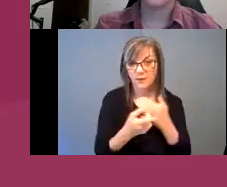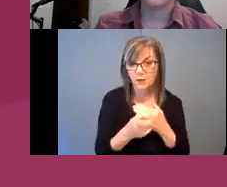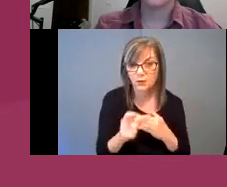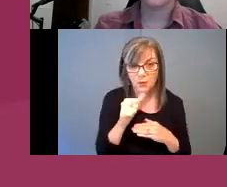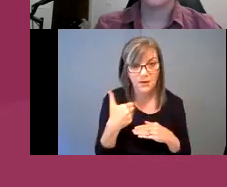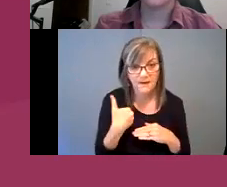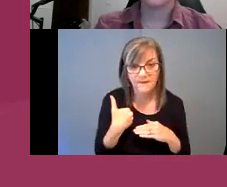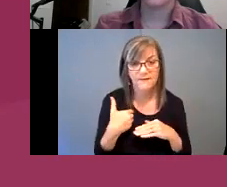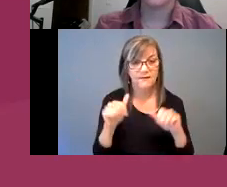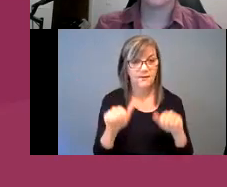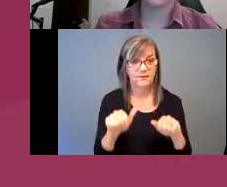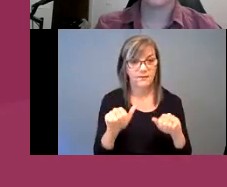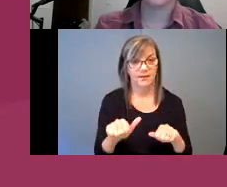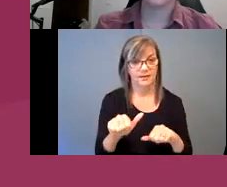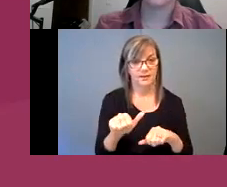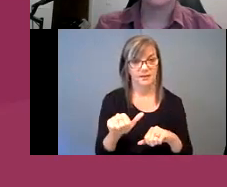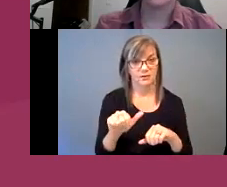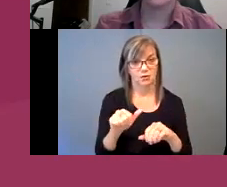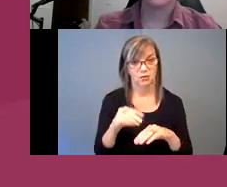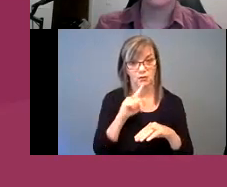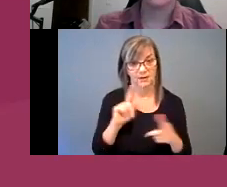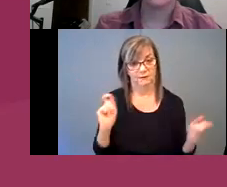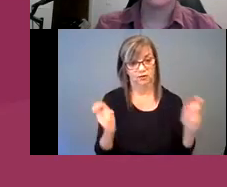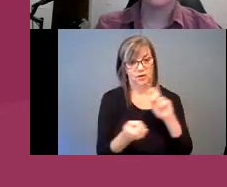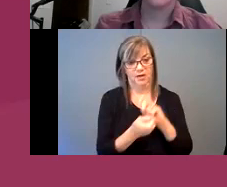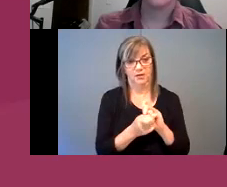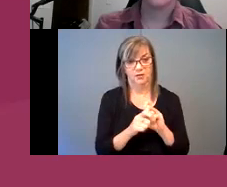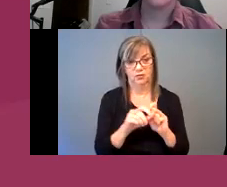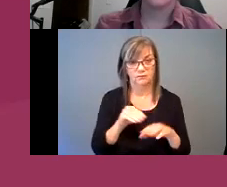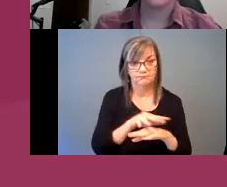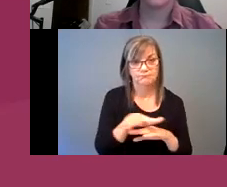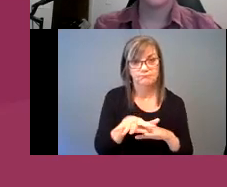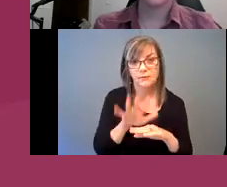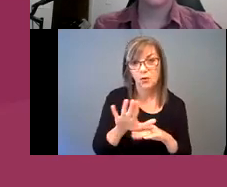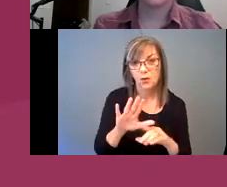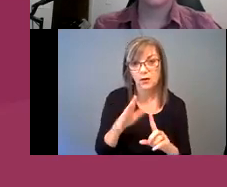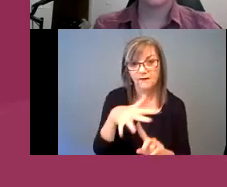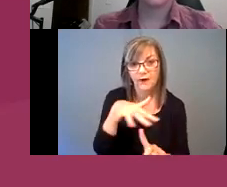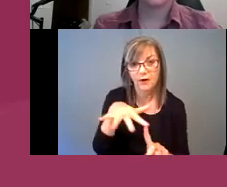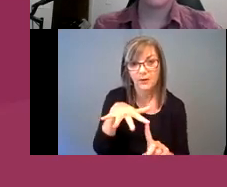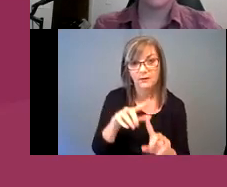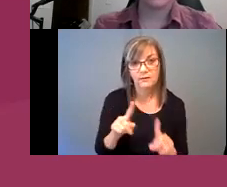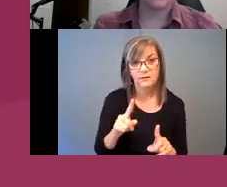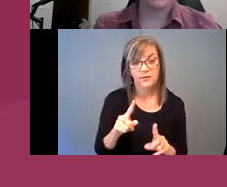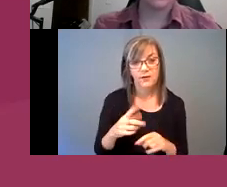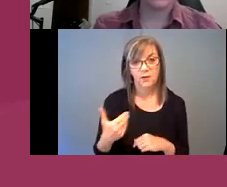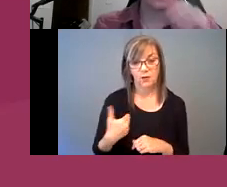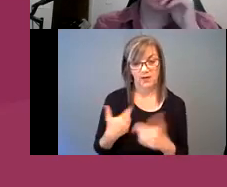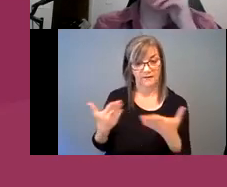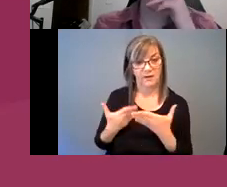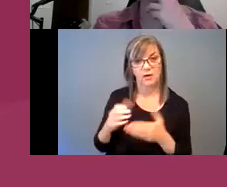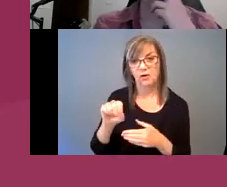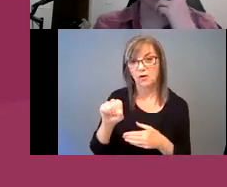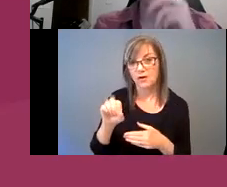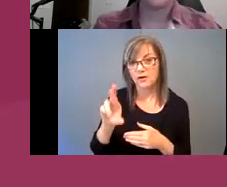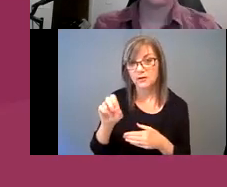to influence those environments, but that might be at Women's Advocates. We have like a serenity room and different spaces